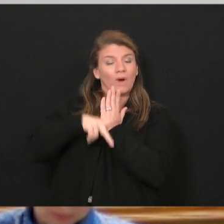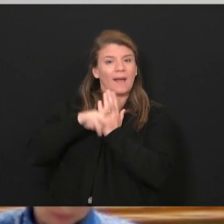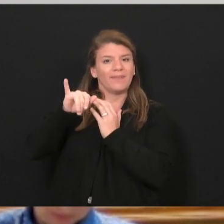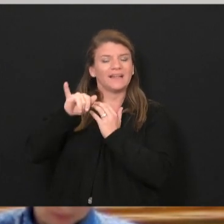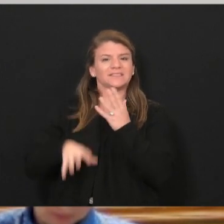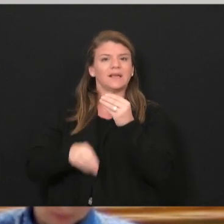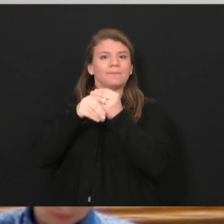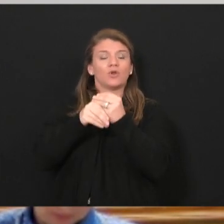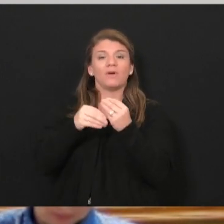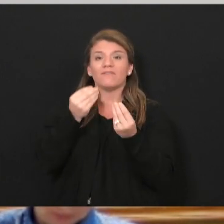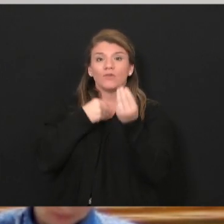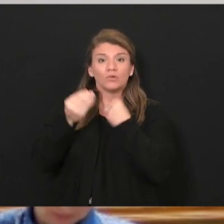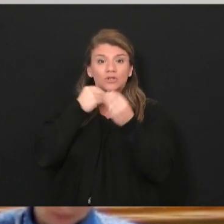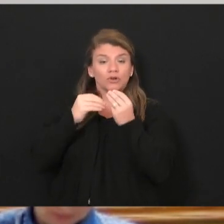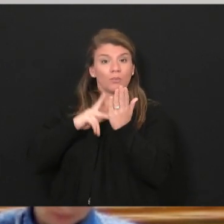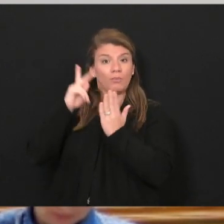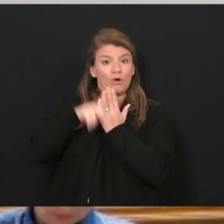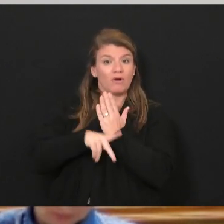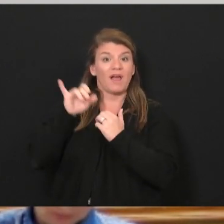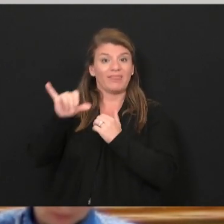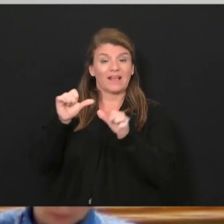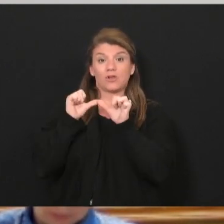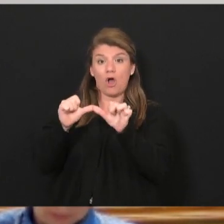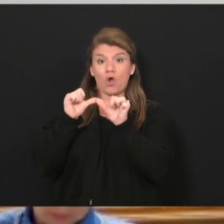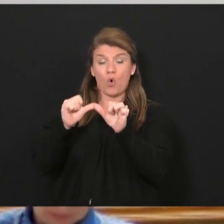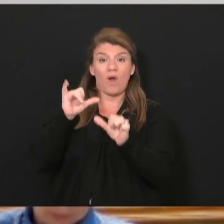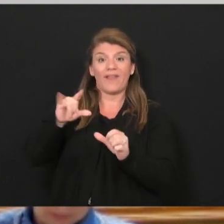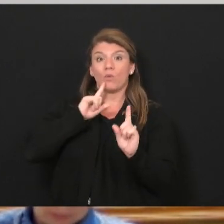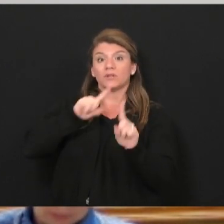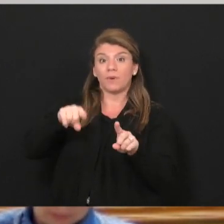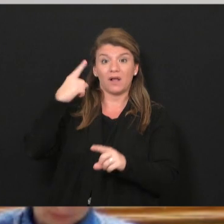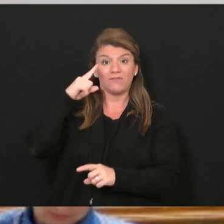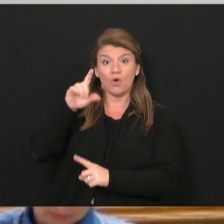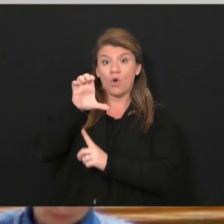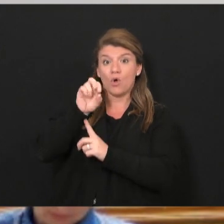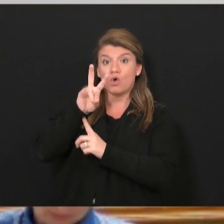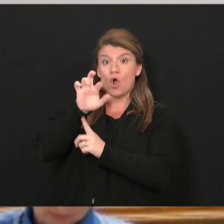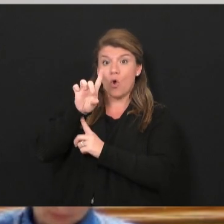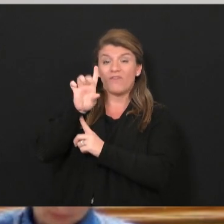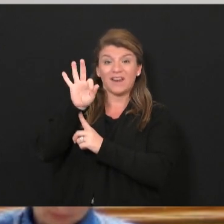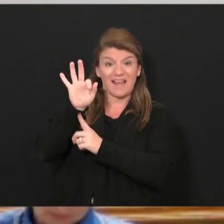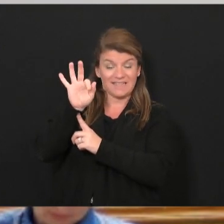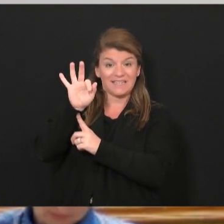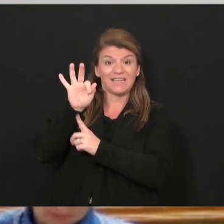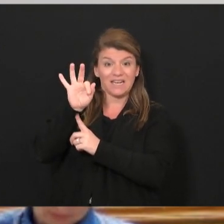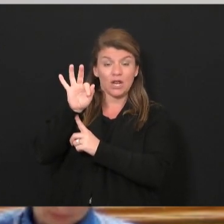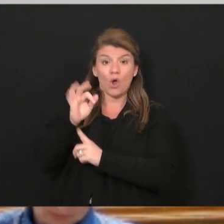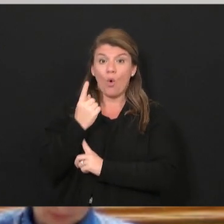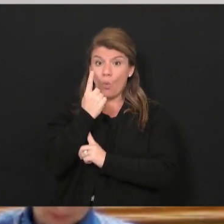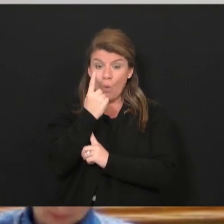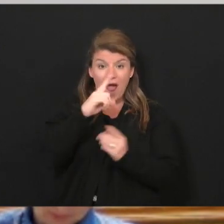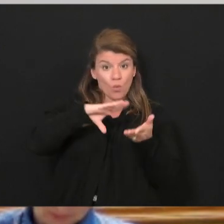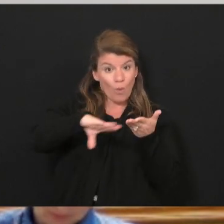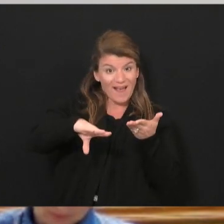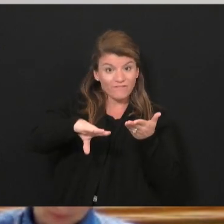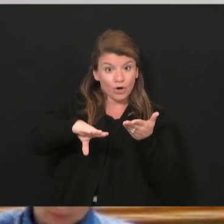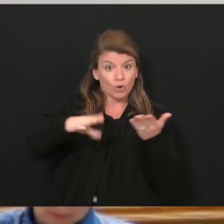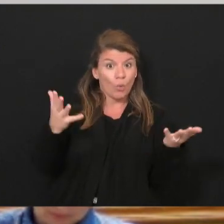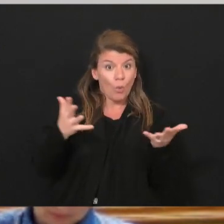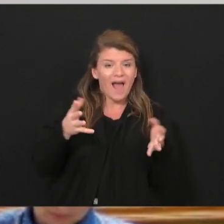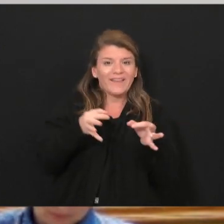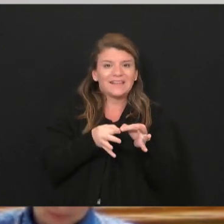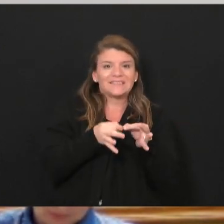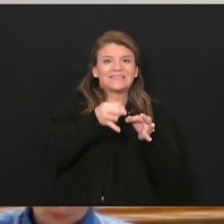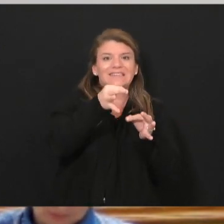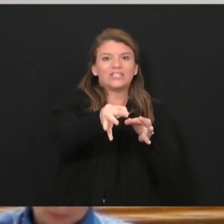Program, as part of the ongoing response to COVID-19. One waiver will provide an extension to the renewal